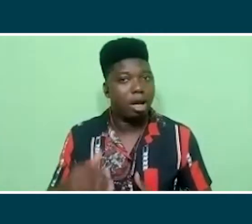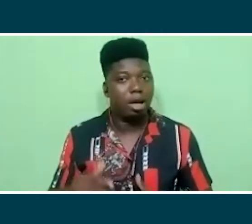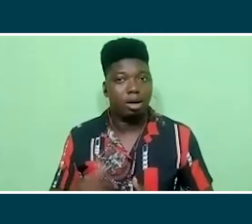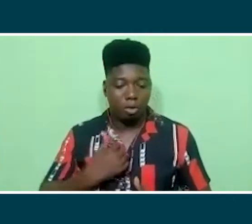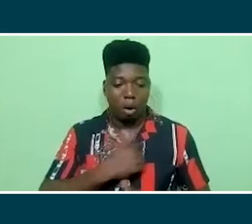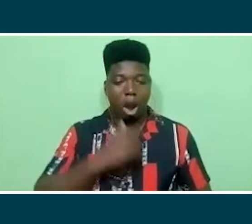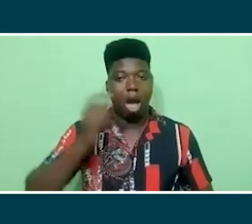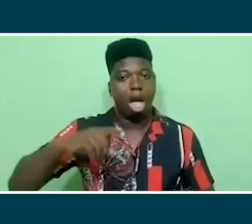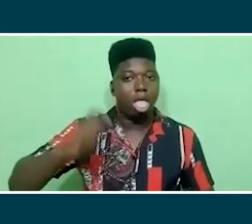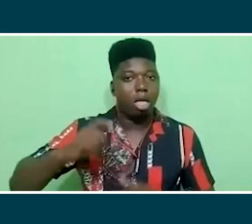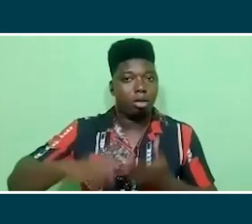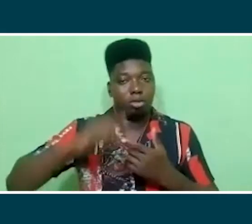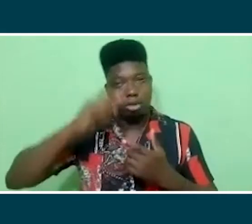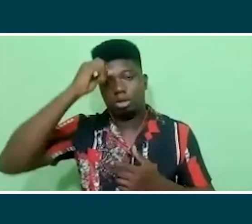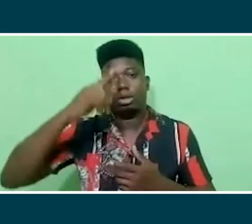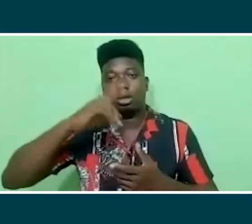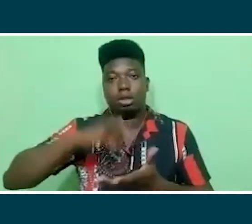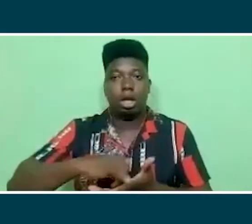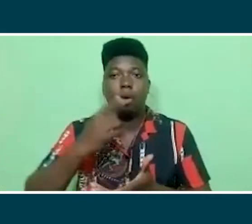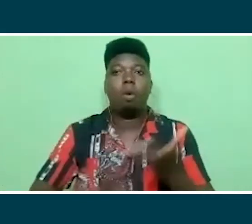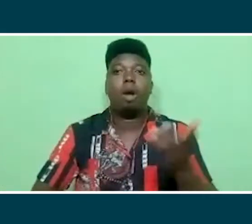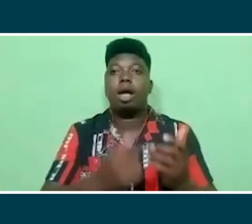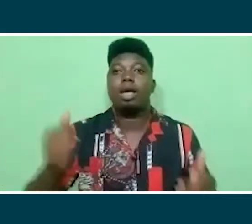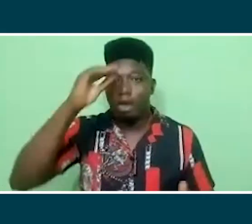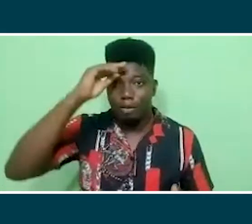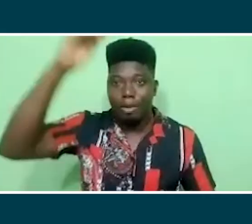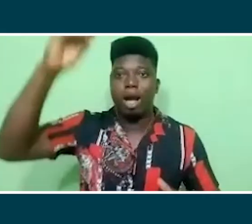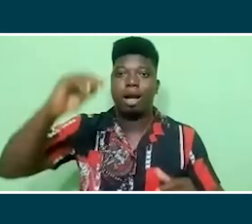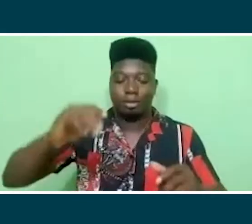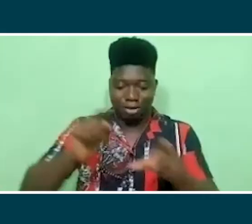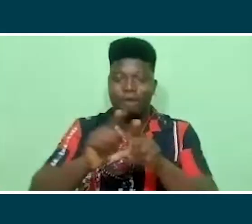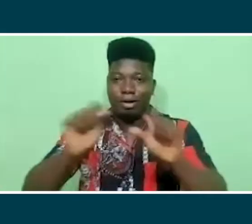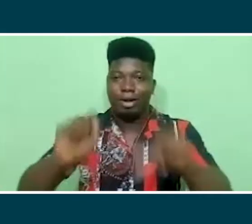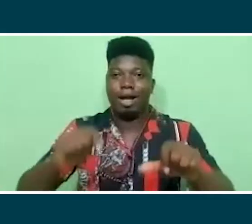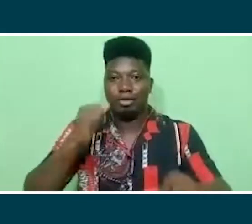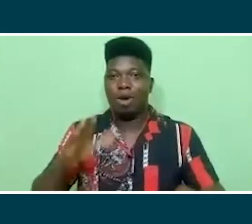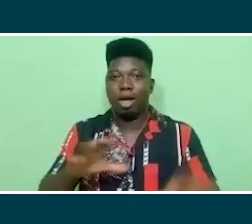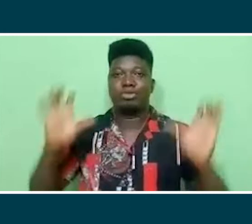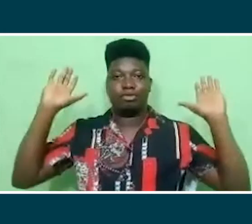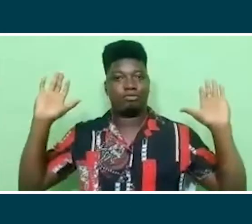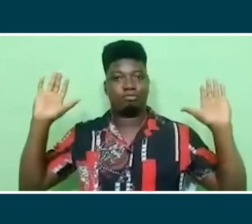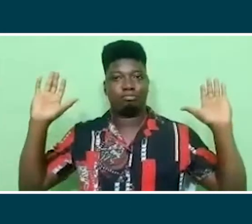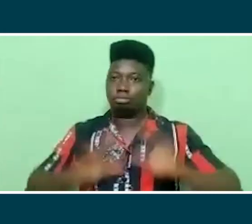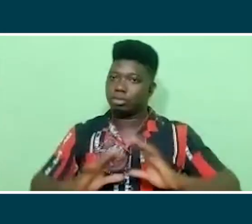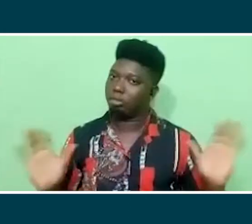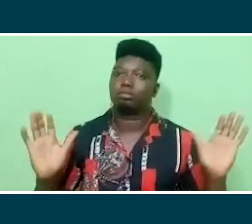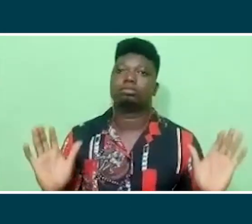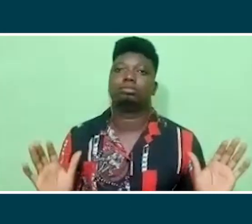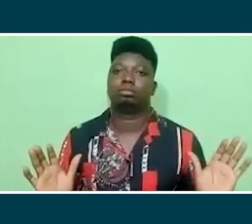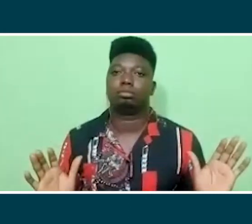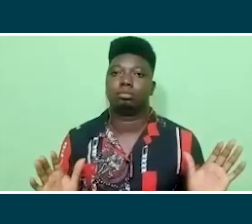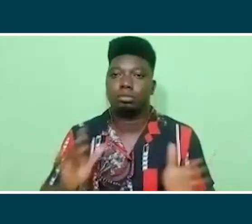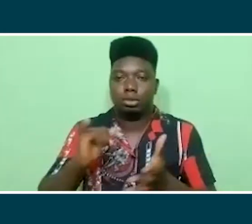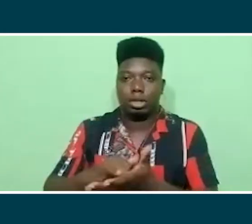and what a man can do, a woman also can do. Yeah. Yeah. And across the gender spectrum, right? One